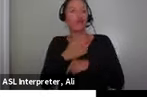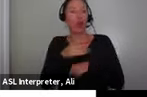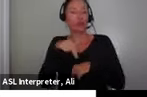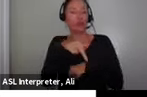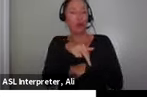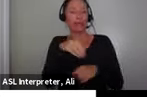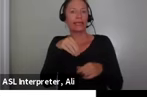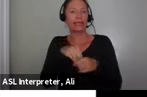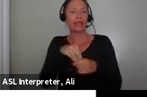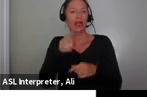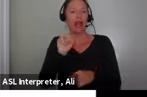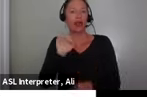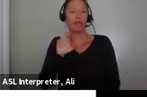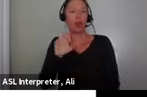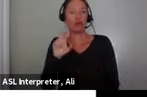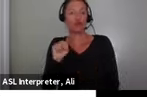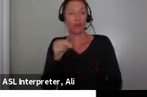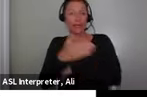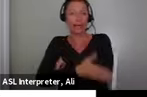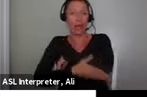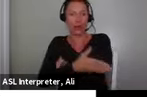In